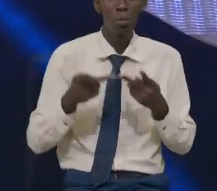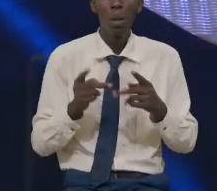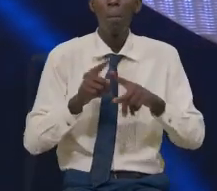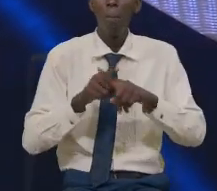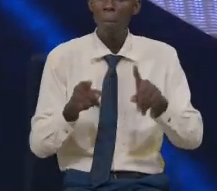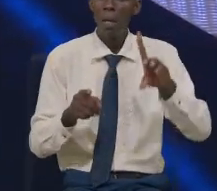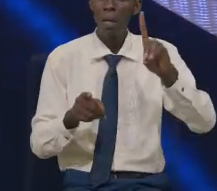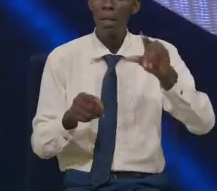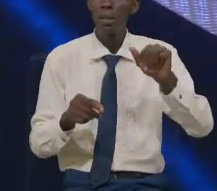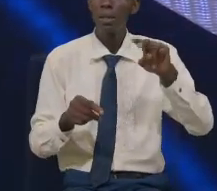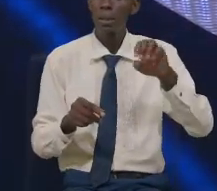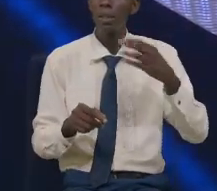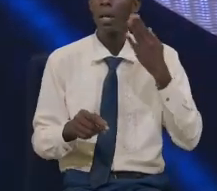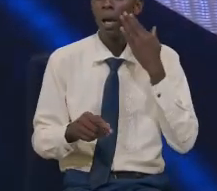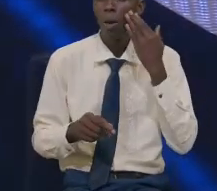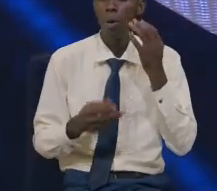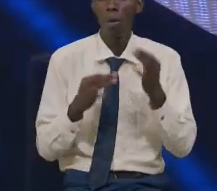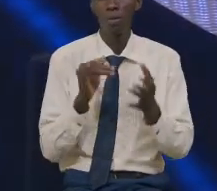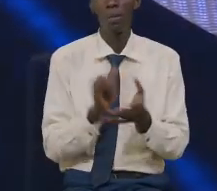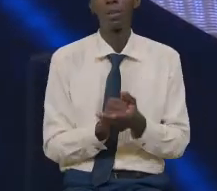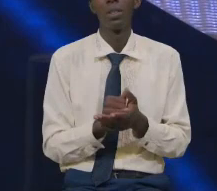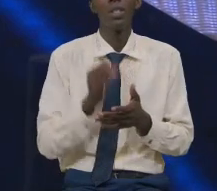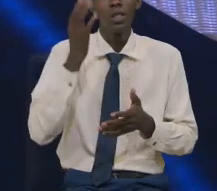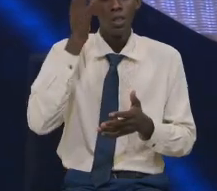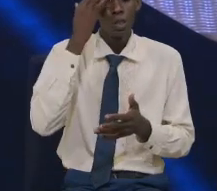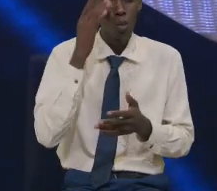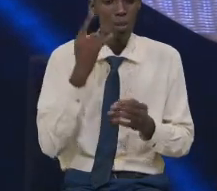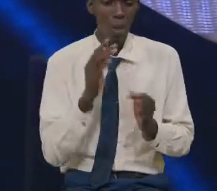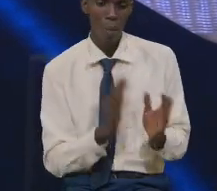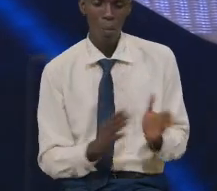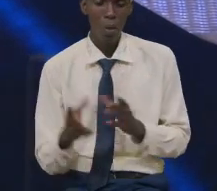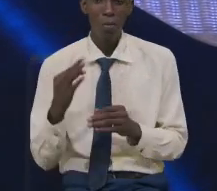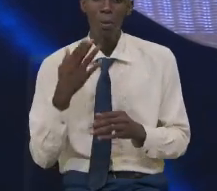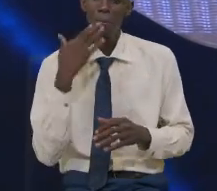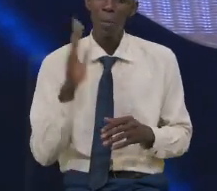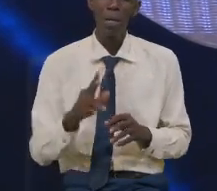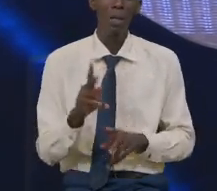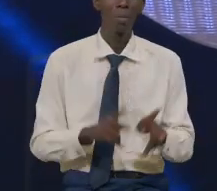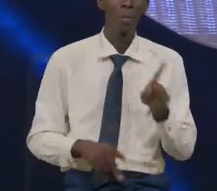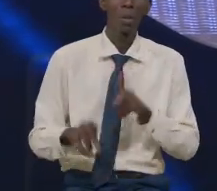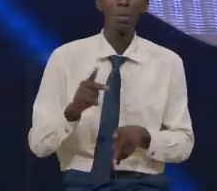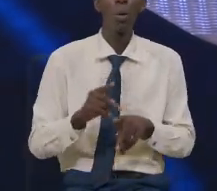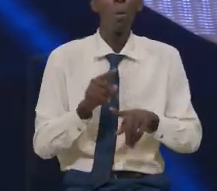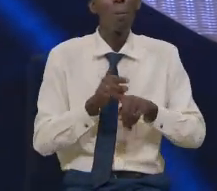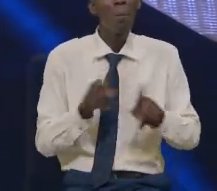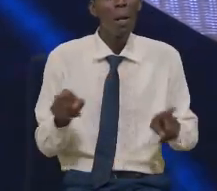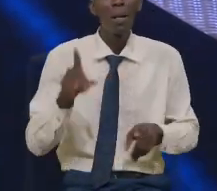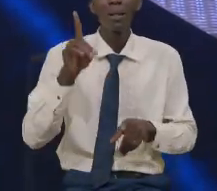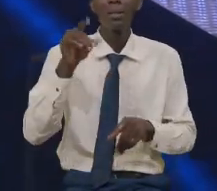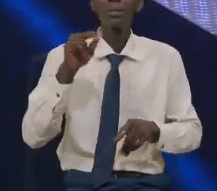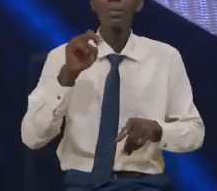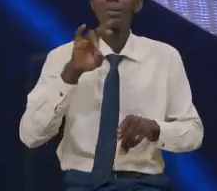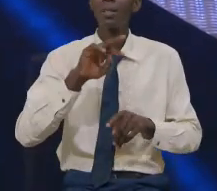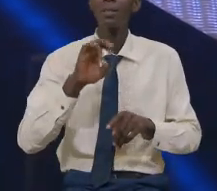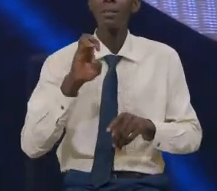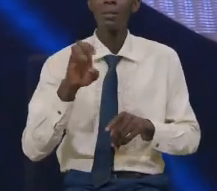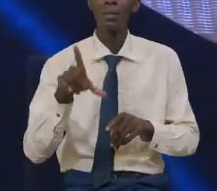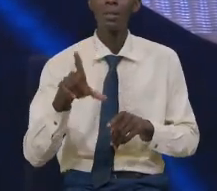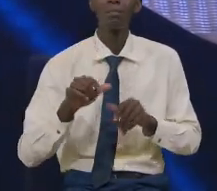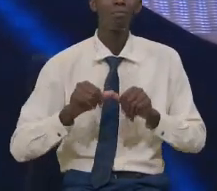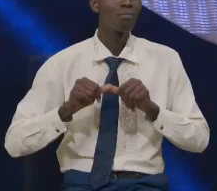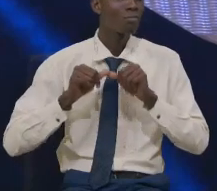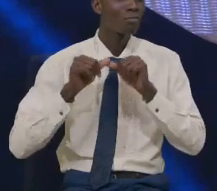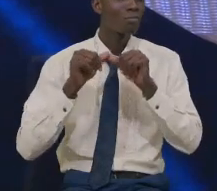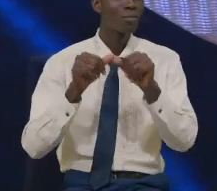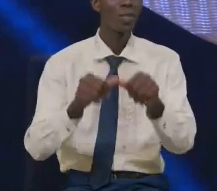that. He knew the conspiracy. He knew what they were going to do. He kept on in the